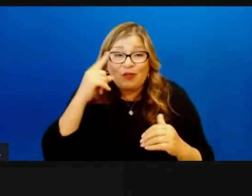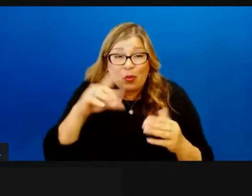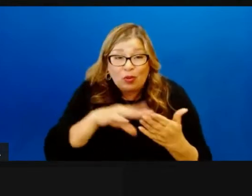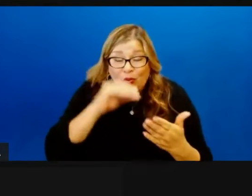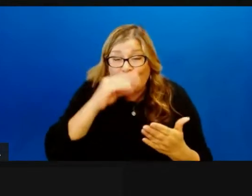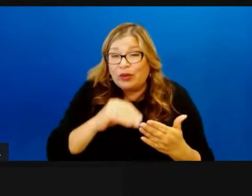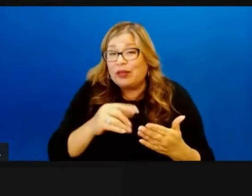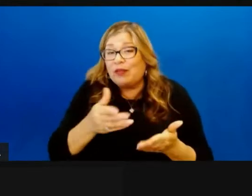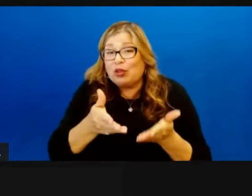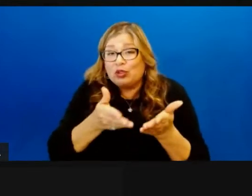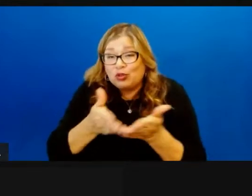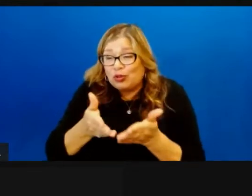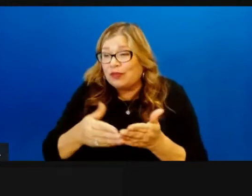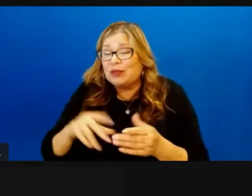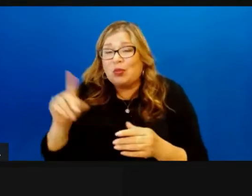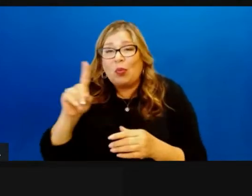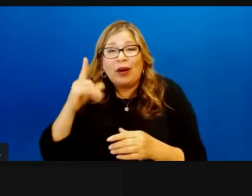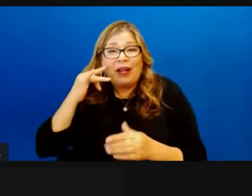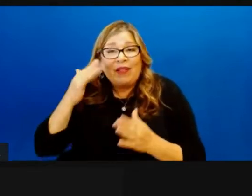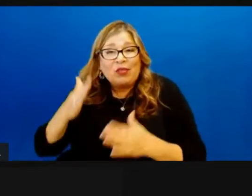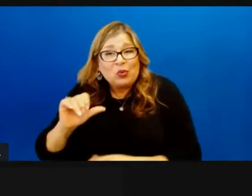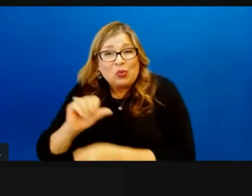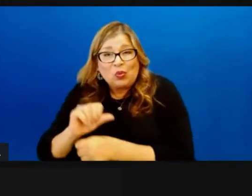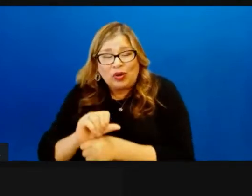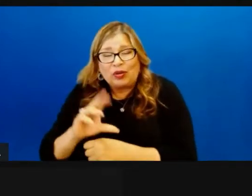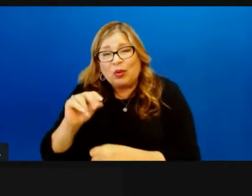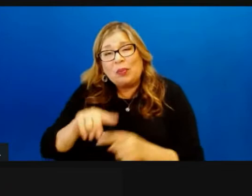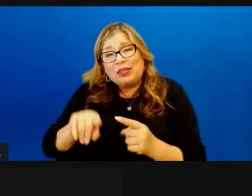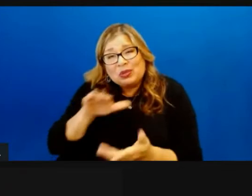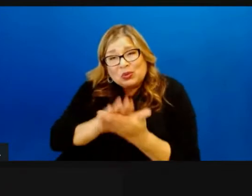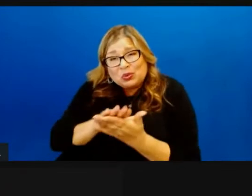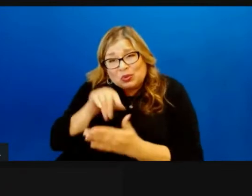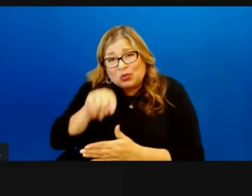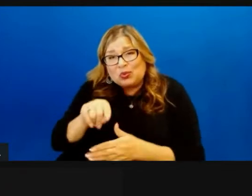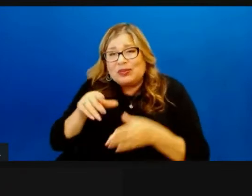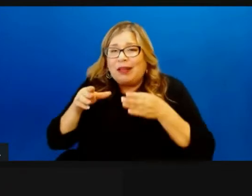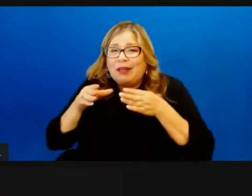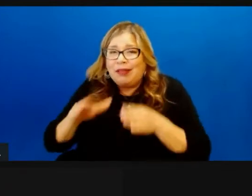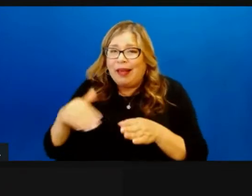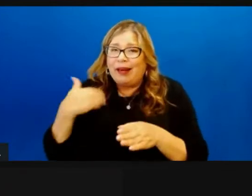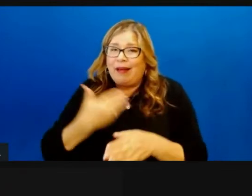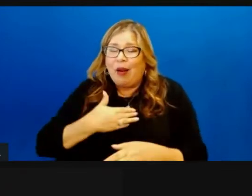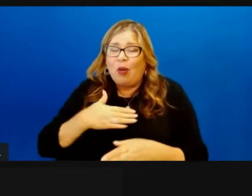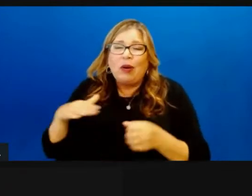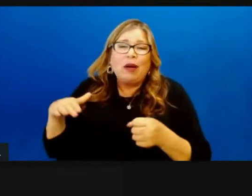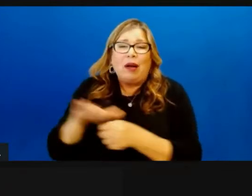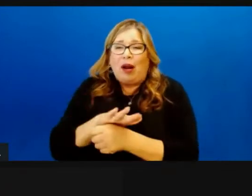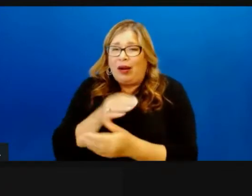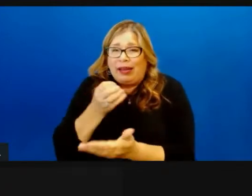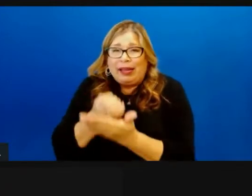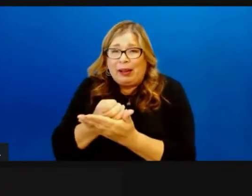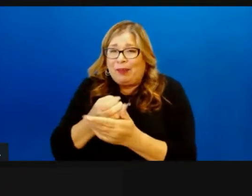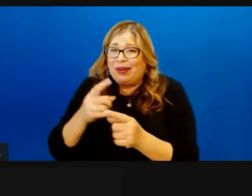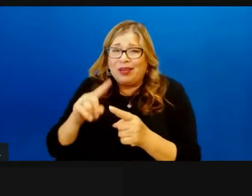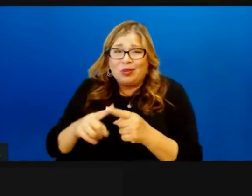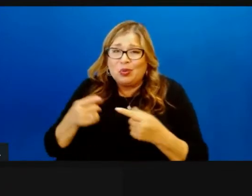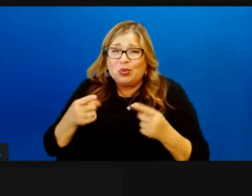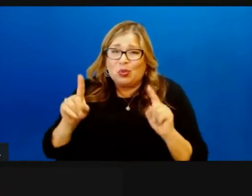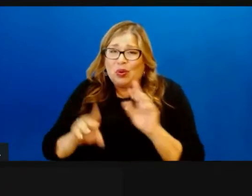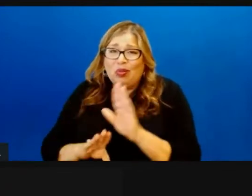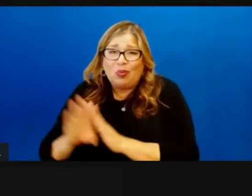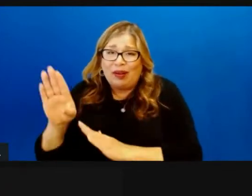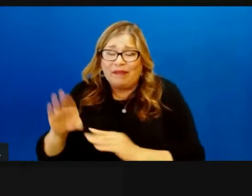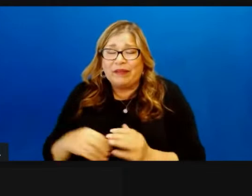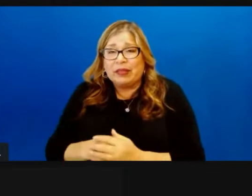work, but they allow our entire economy to move forward. So the decision that I'm sharing today, some might say, well, why is